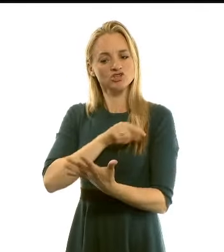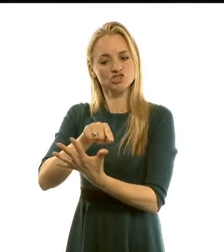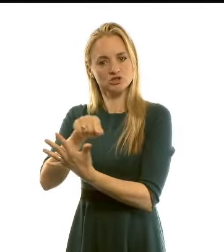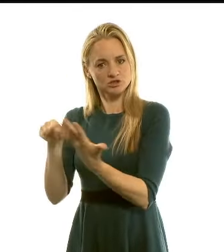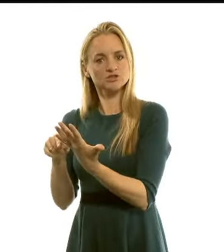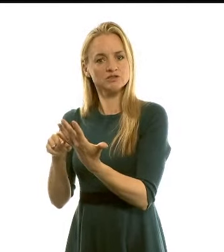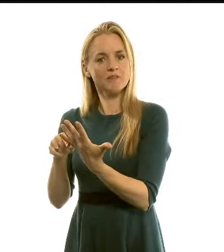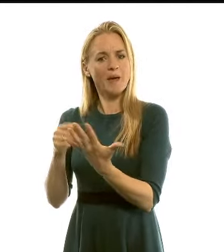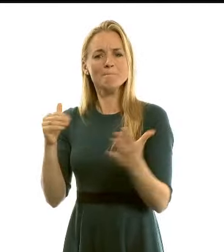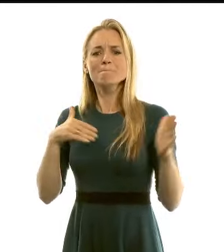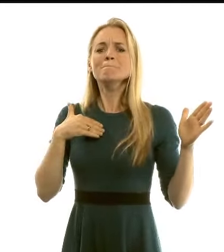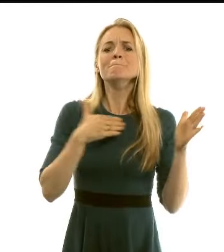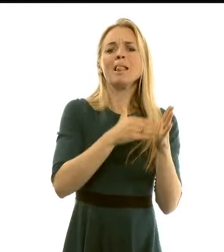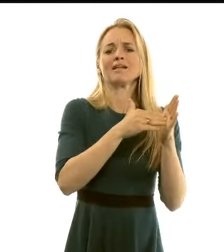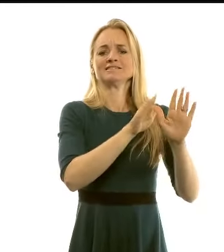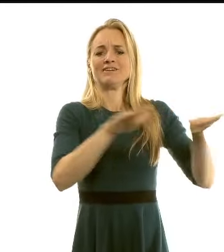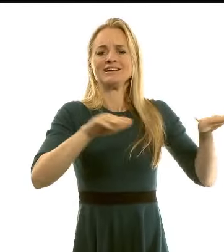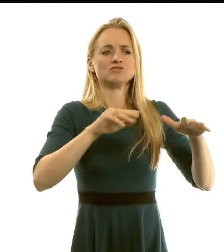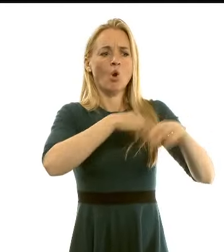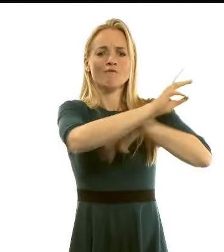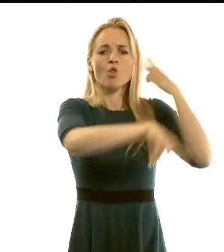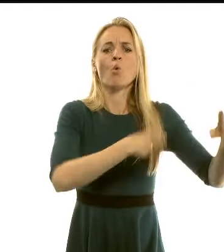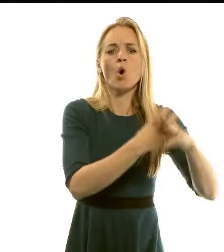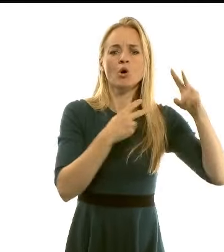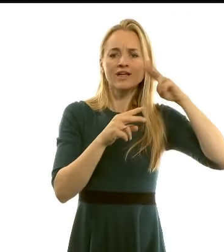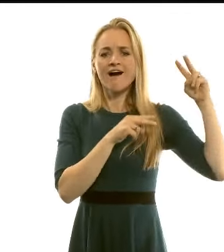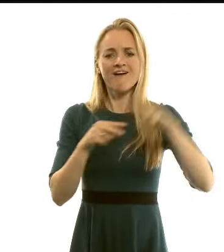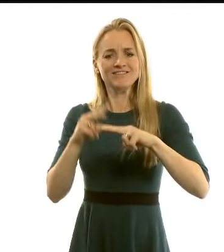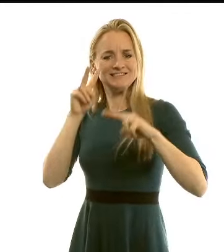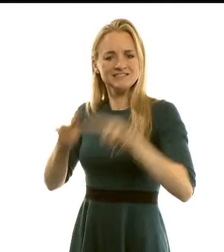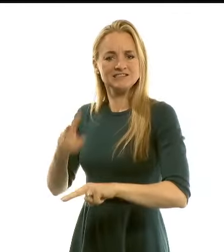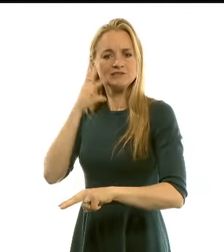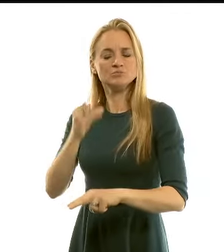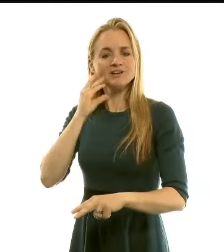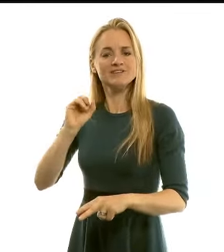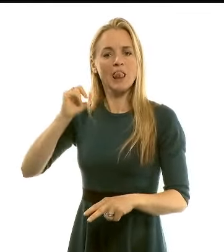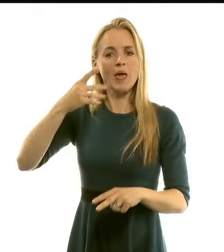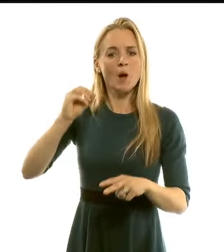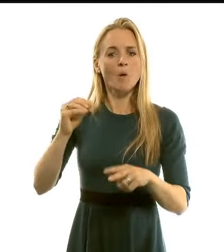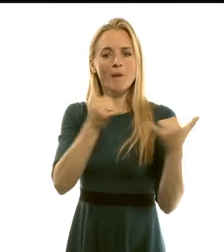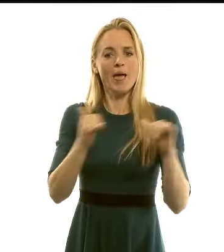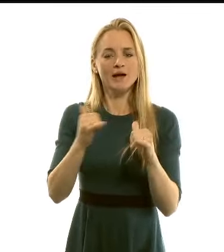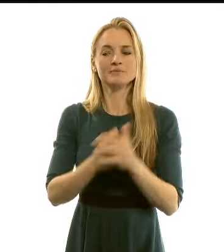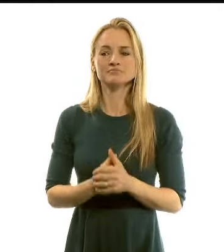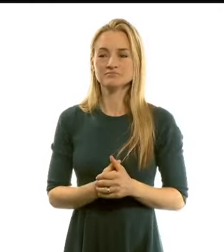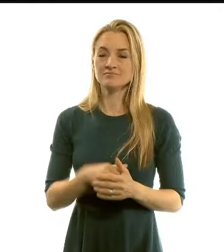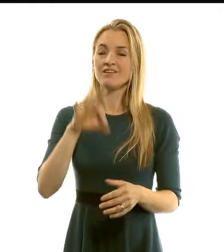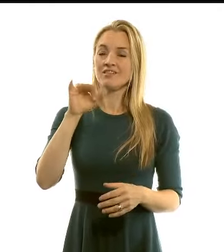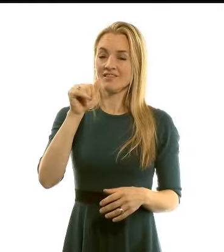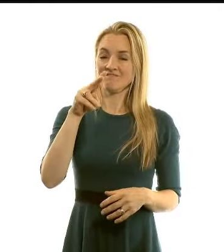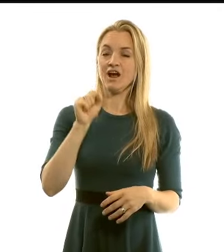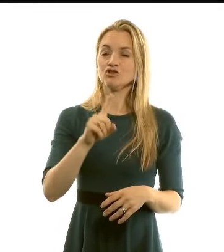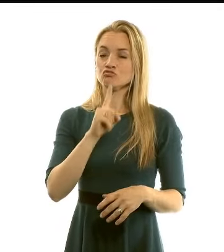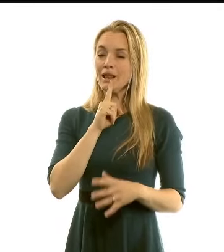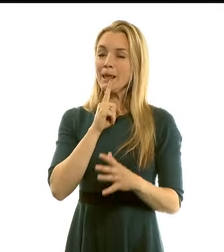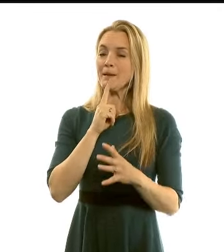The fans are so passionate about Lego Friends World. I think we can see a few of them now, right? There they